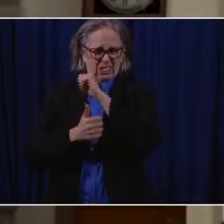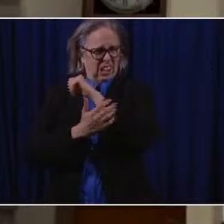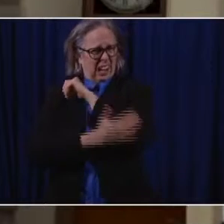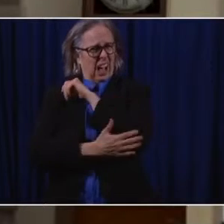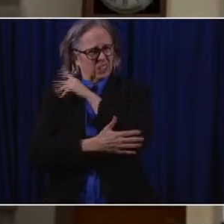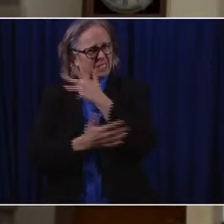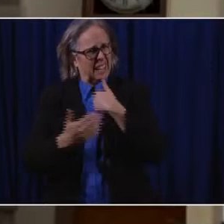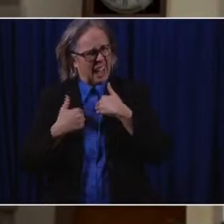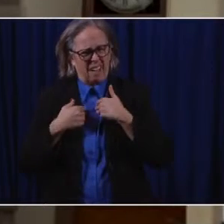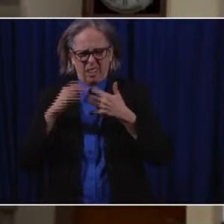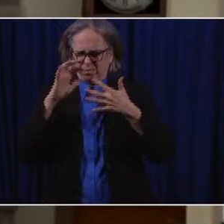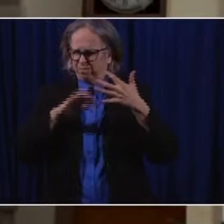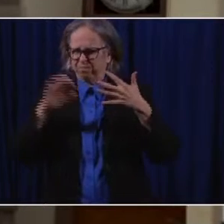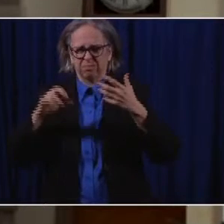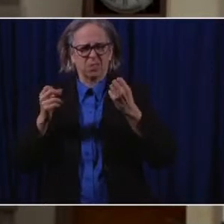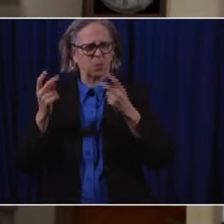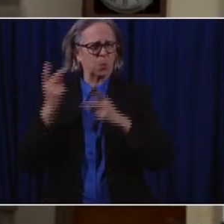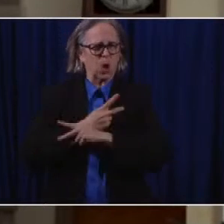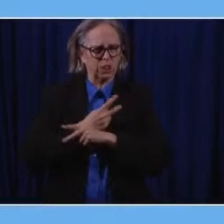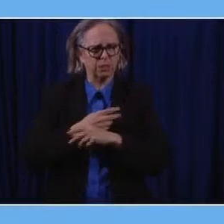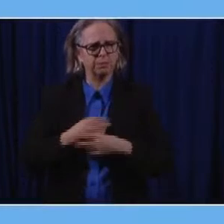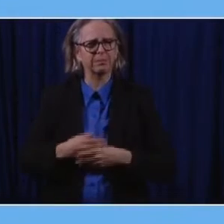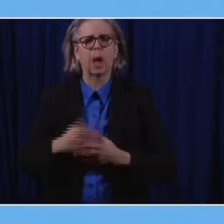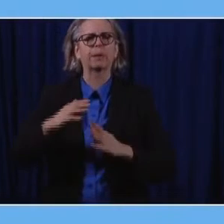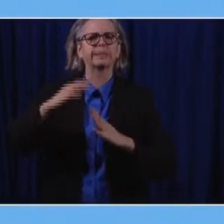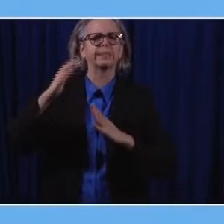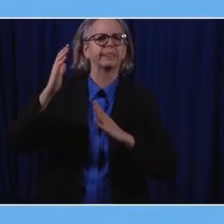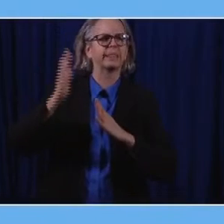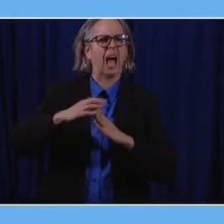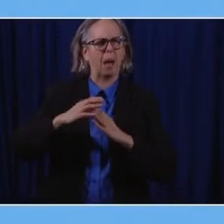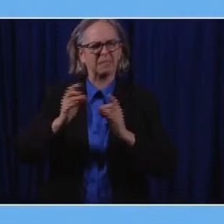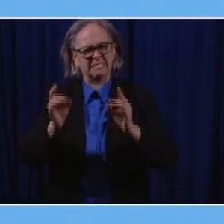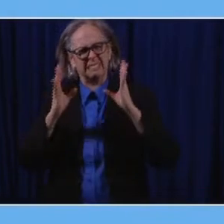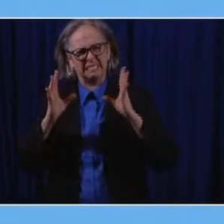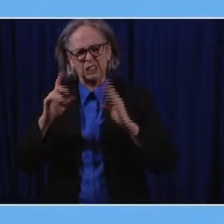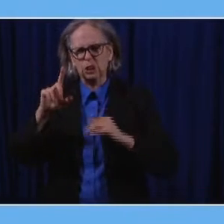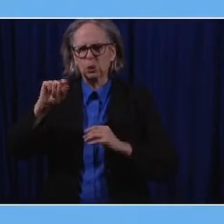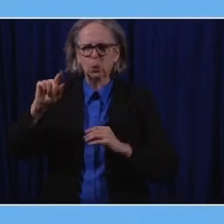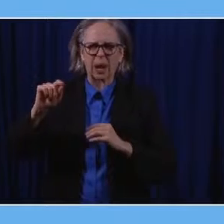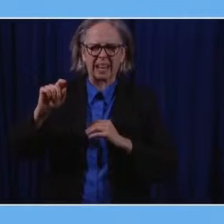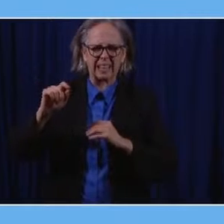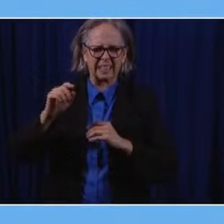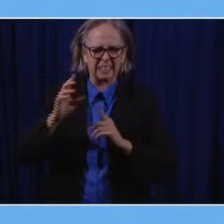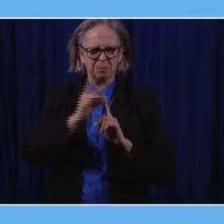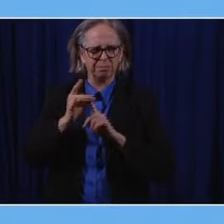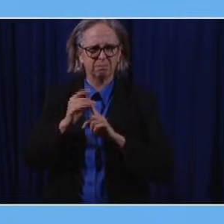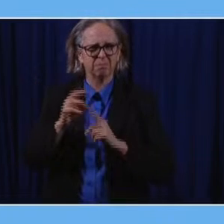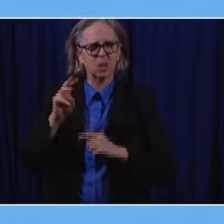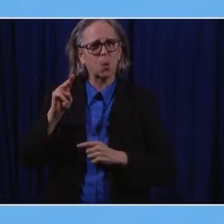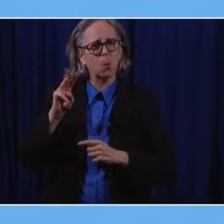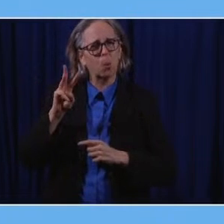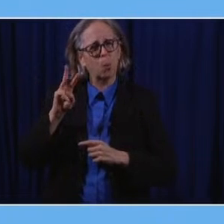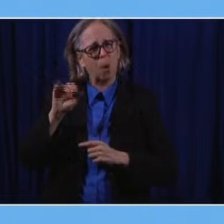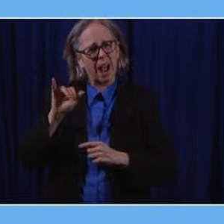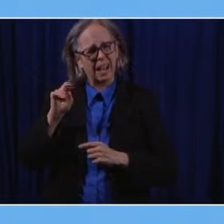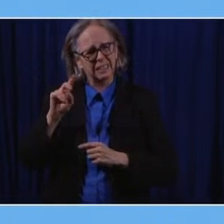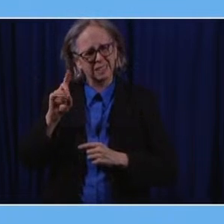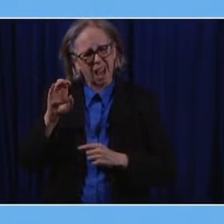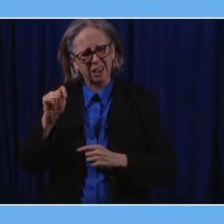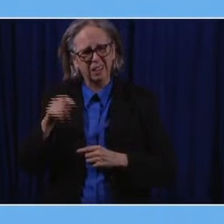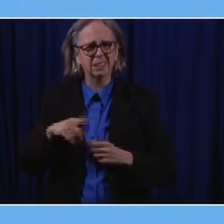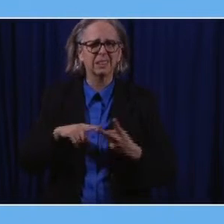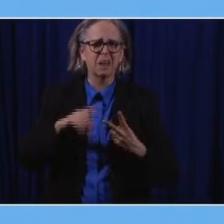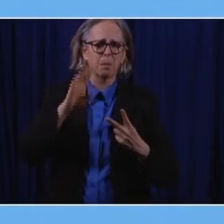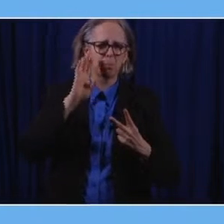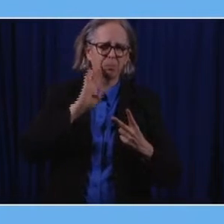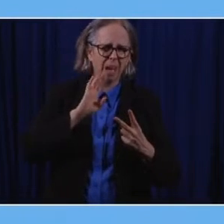first 20. This is the first 20, as you'll see at Wyandotte, Brown, Jefferson, and what you're seeing is they're really spread